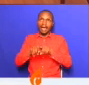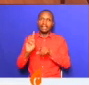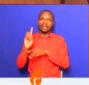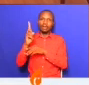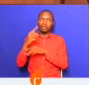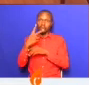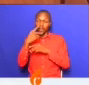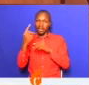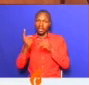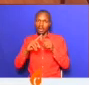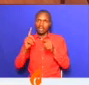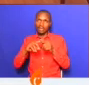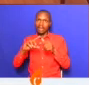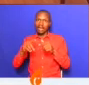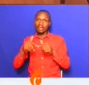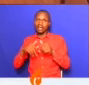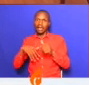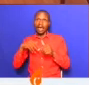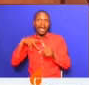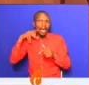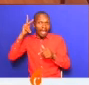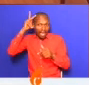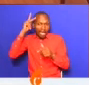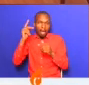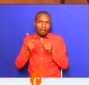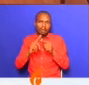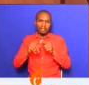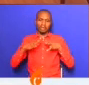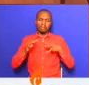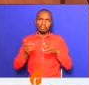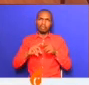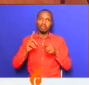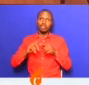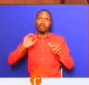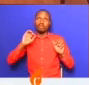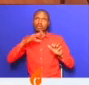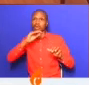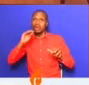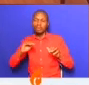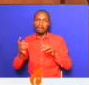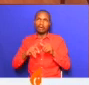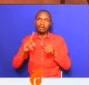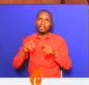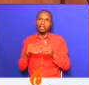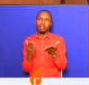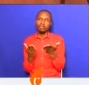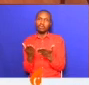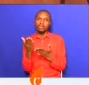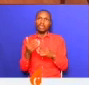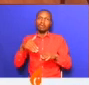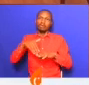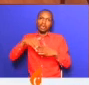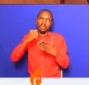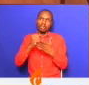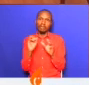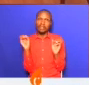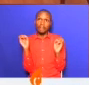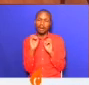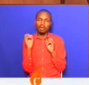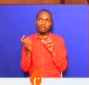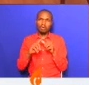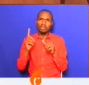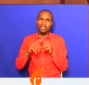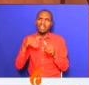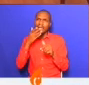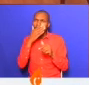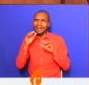and Baba Yao in Kiambu. People who never be able to serve anywhere in the office. This is a man who can